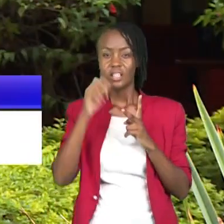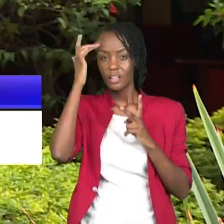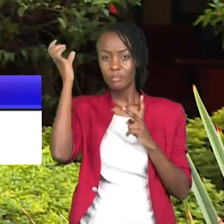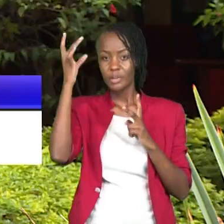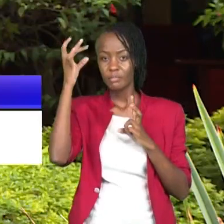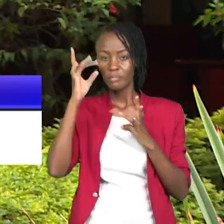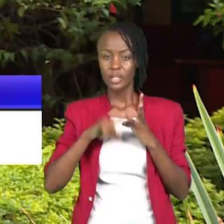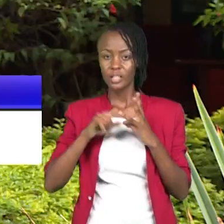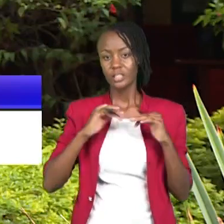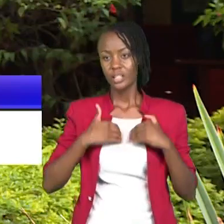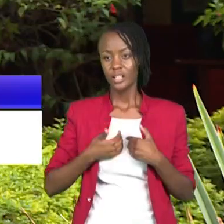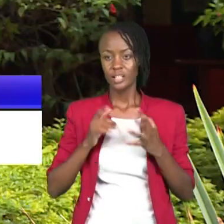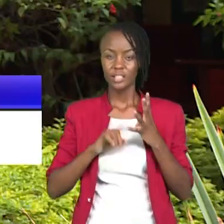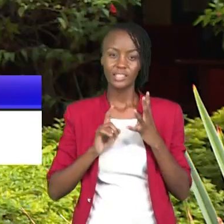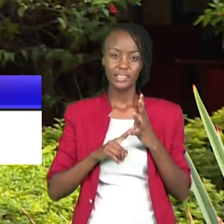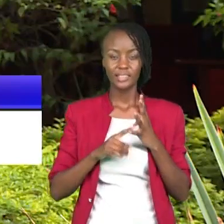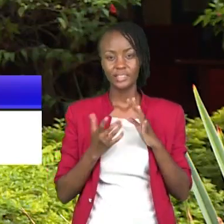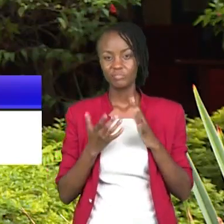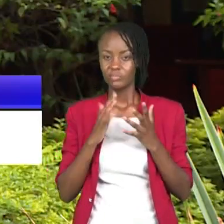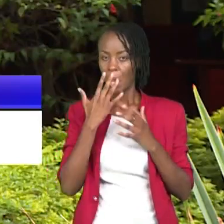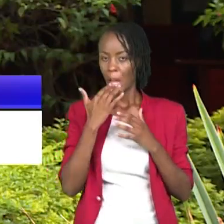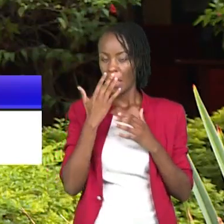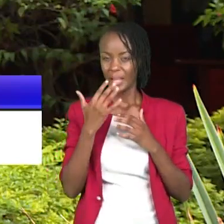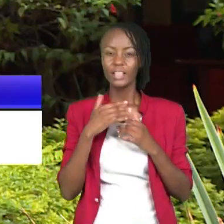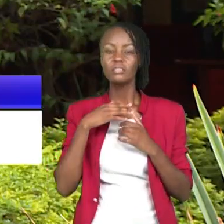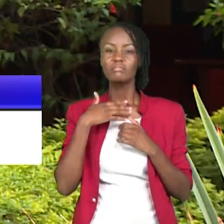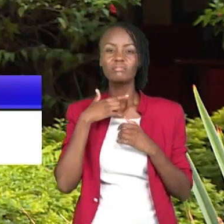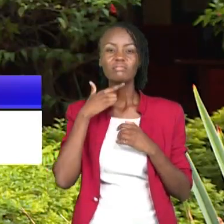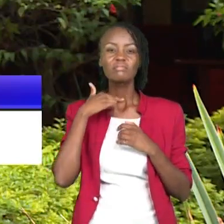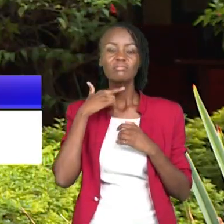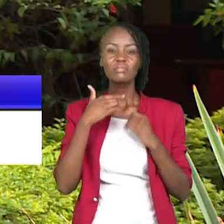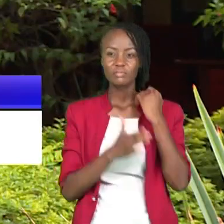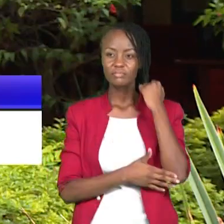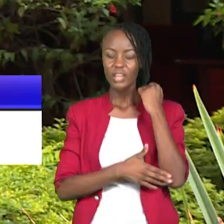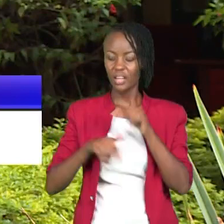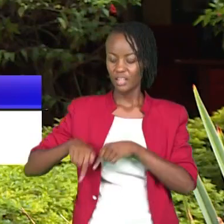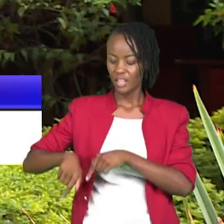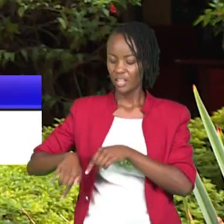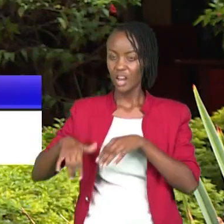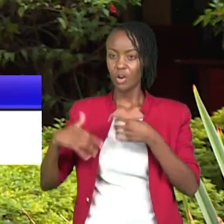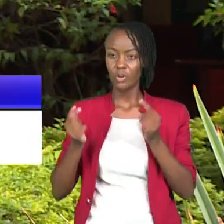fatigue, chills, nausea, vomiting, diarrhea, and even pain at the